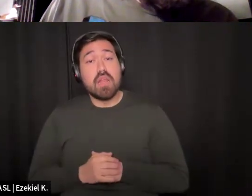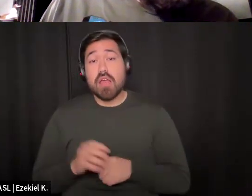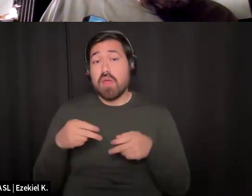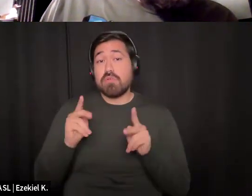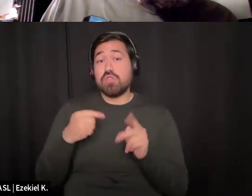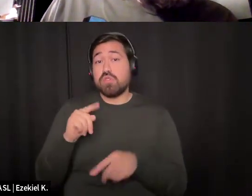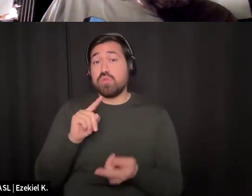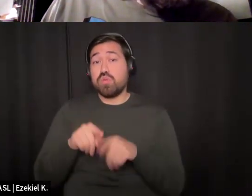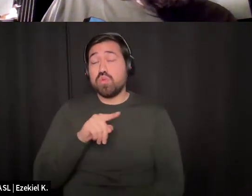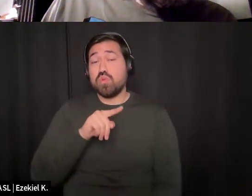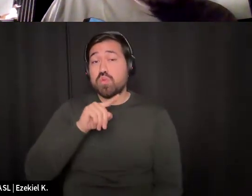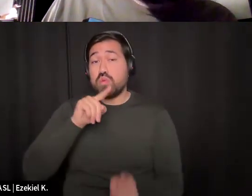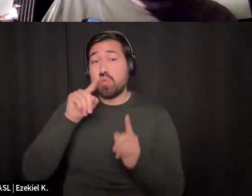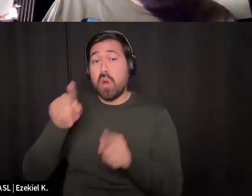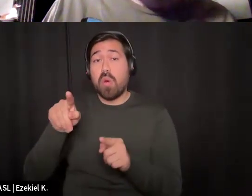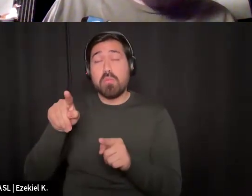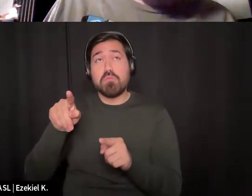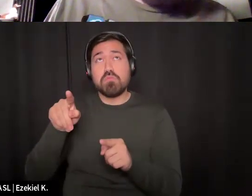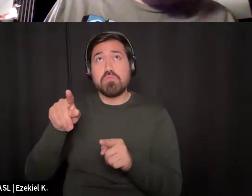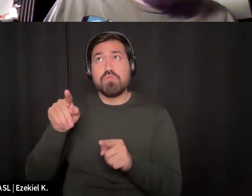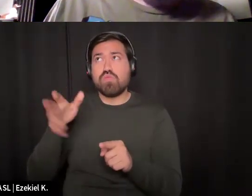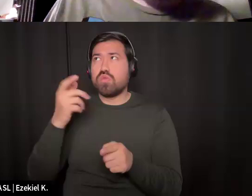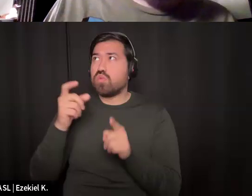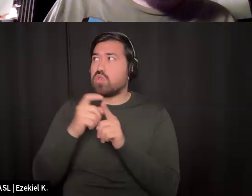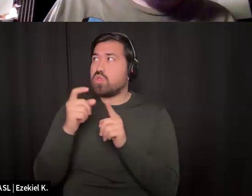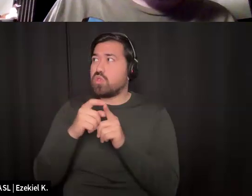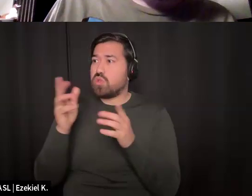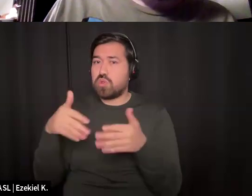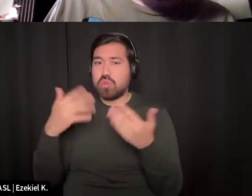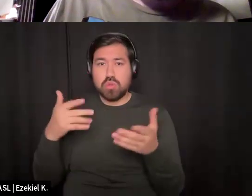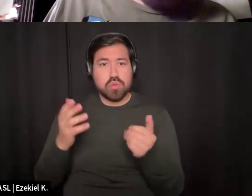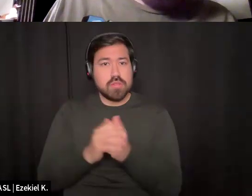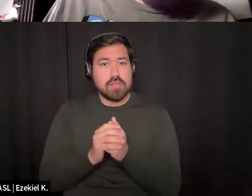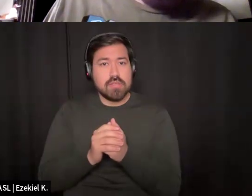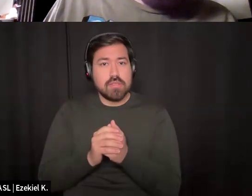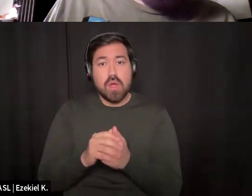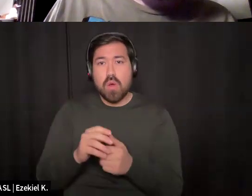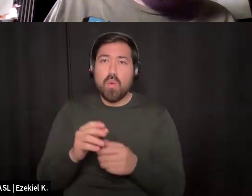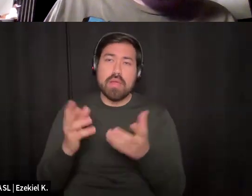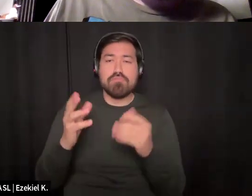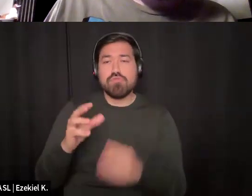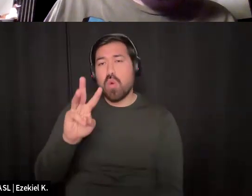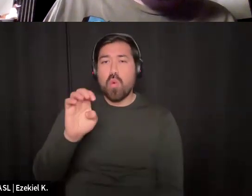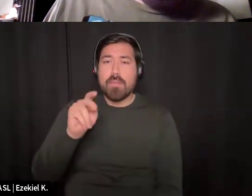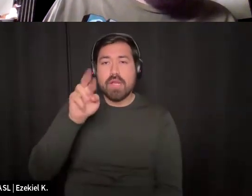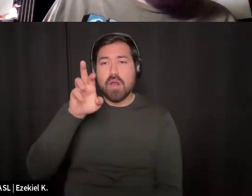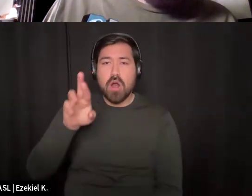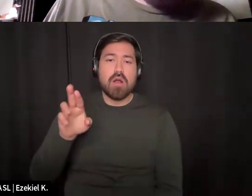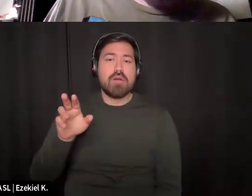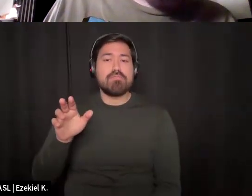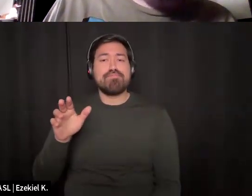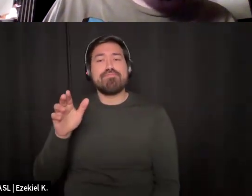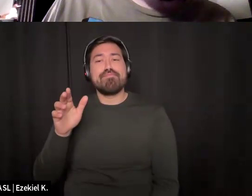go to a what's the word? I guess a webinar hosted by Bird